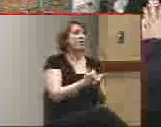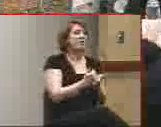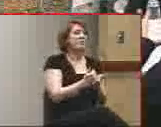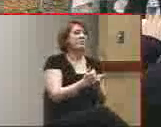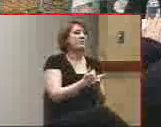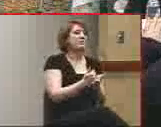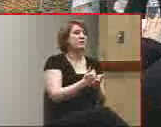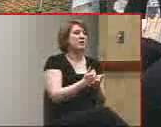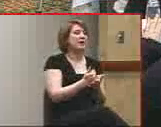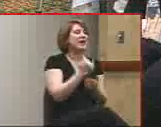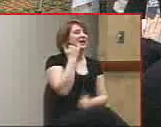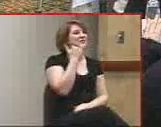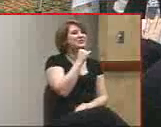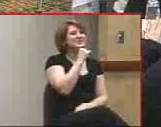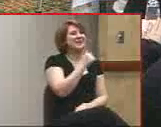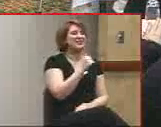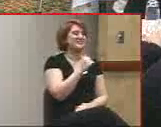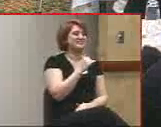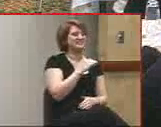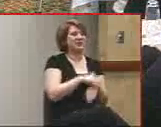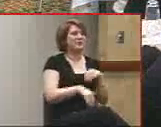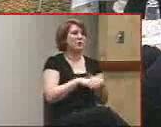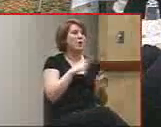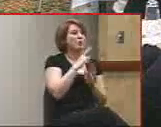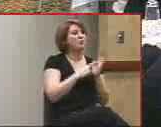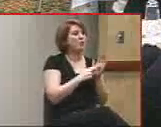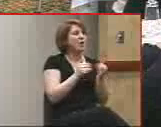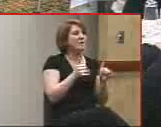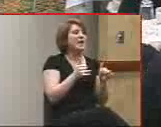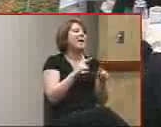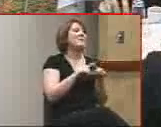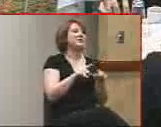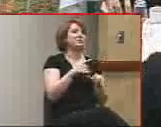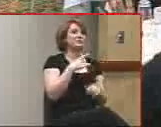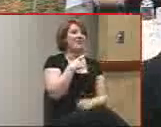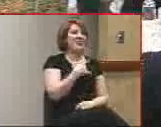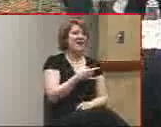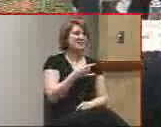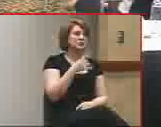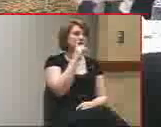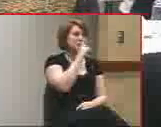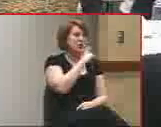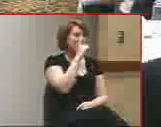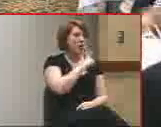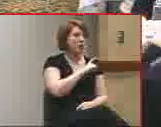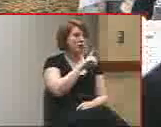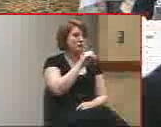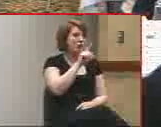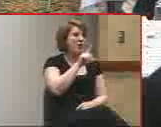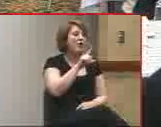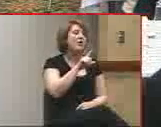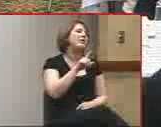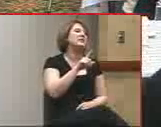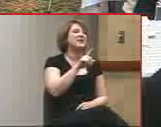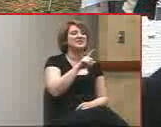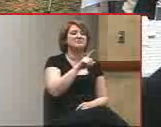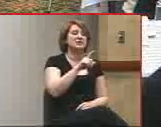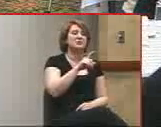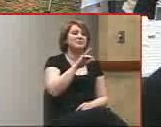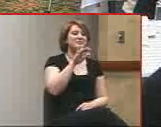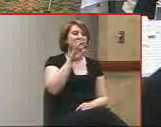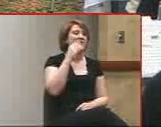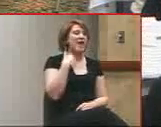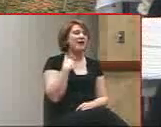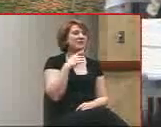comfortable role-playing with a bunch of students, but she needs to be accustomed to this doll, kind of putting it onto the doll and showing it. Excellent. You look